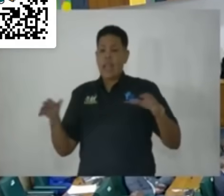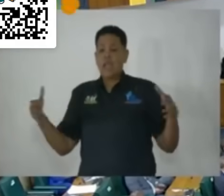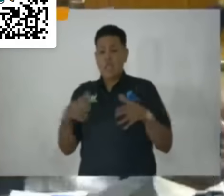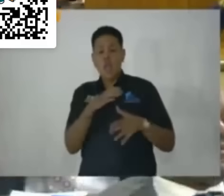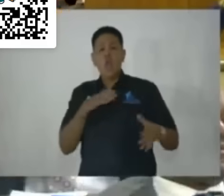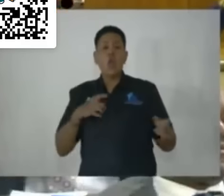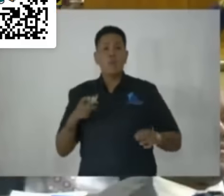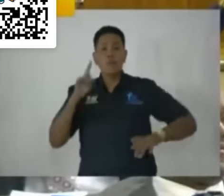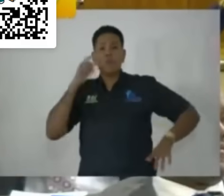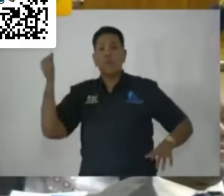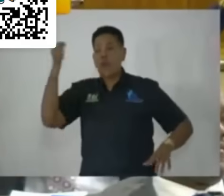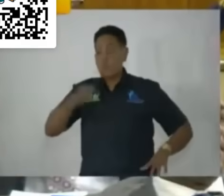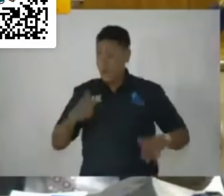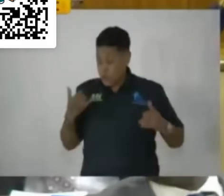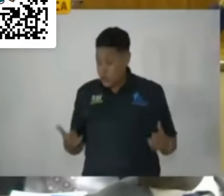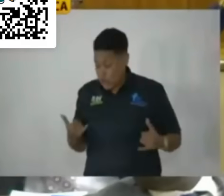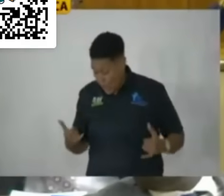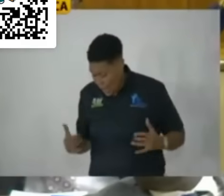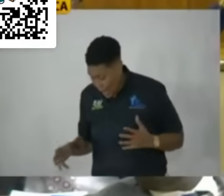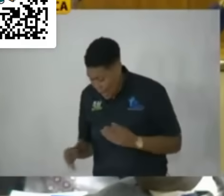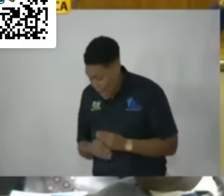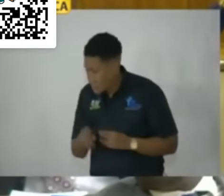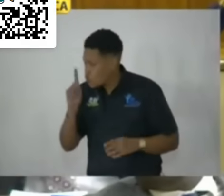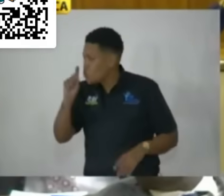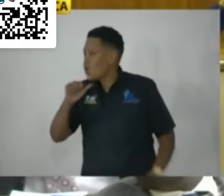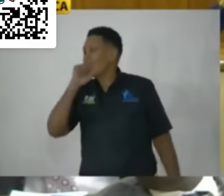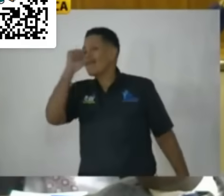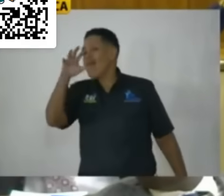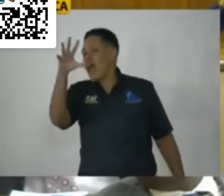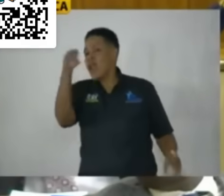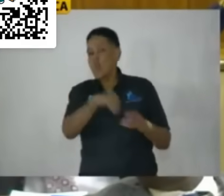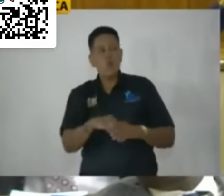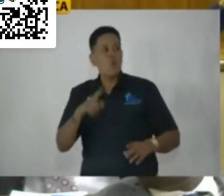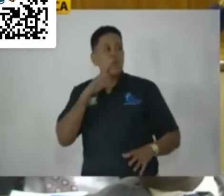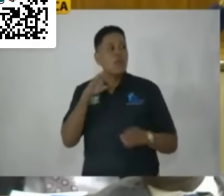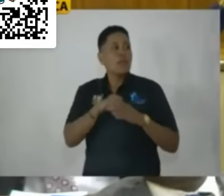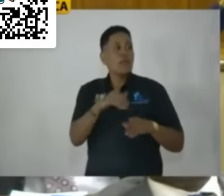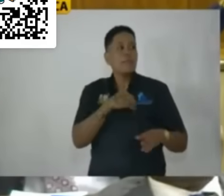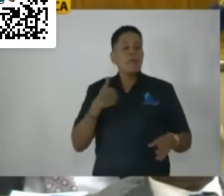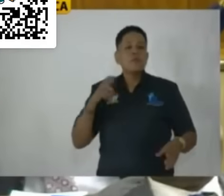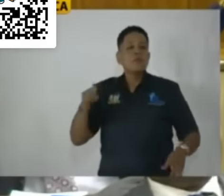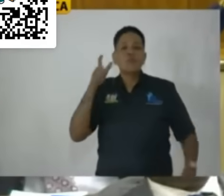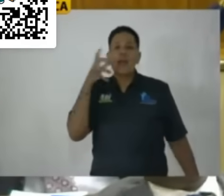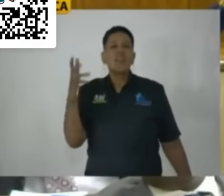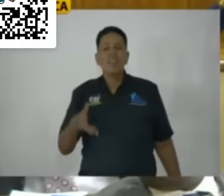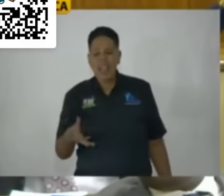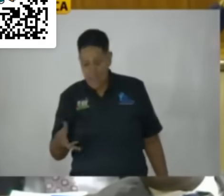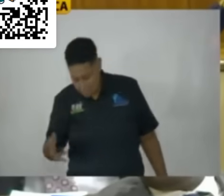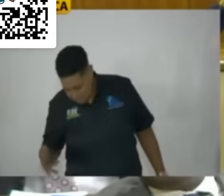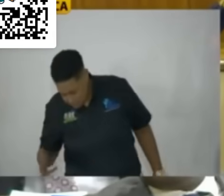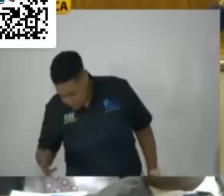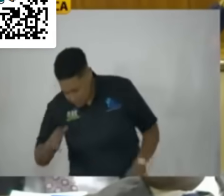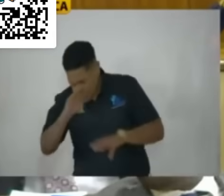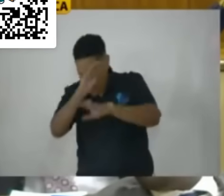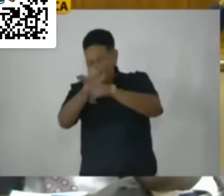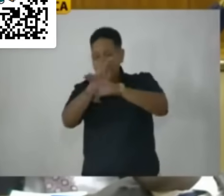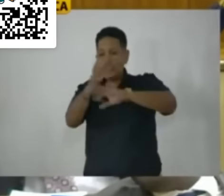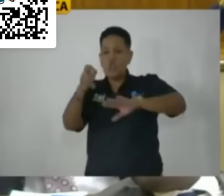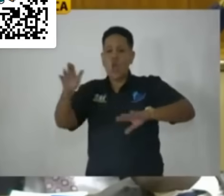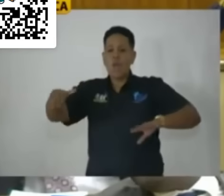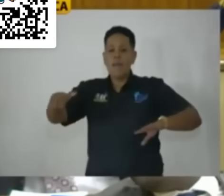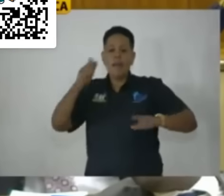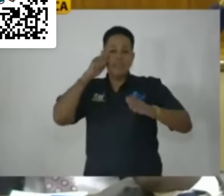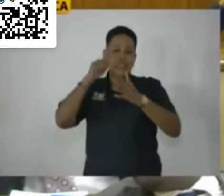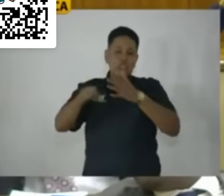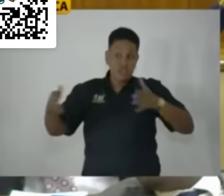which we're appointing today should not include among their membership ministers or parliamentary